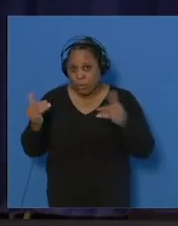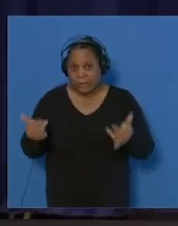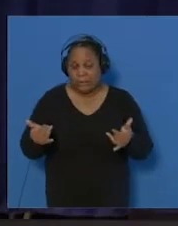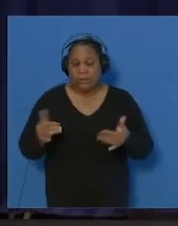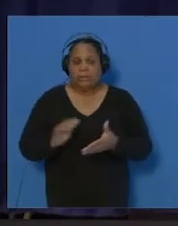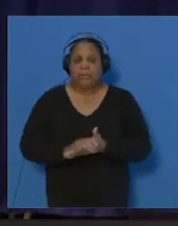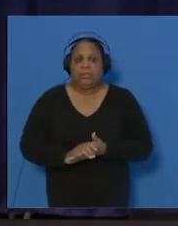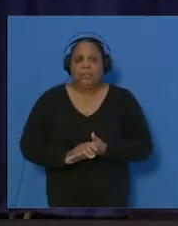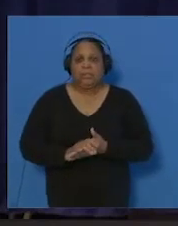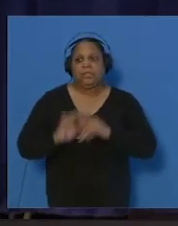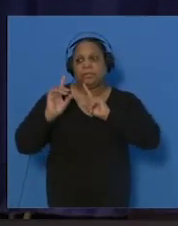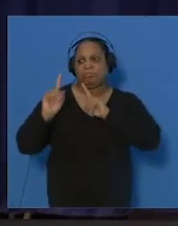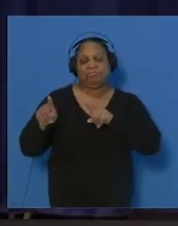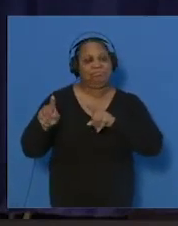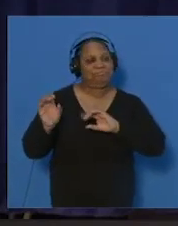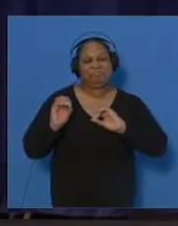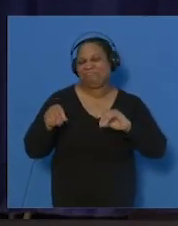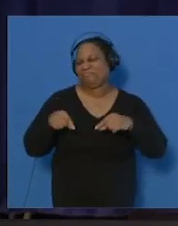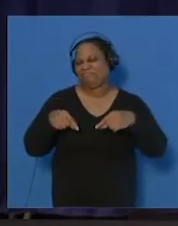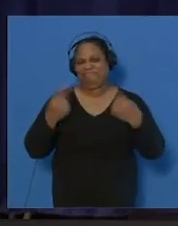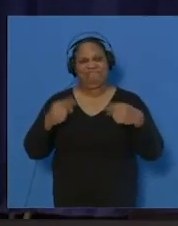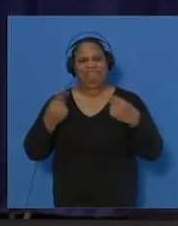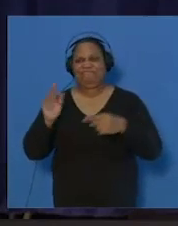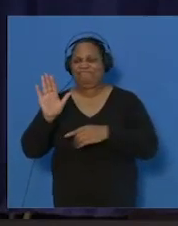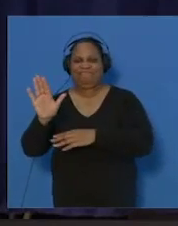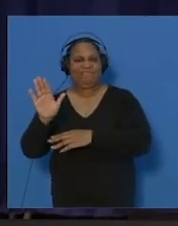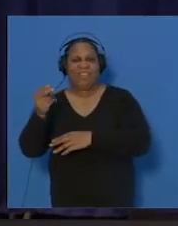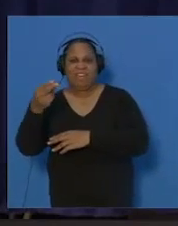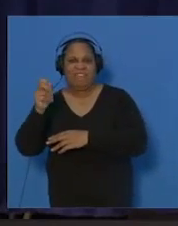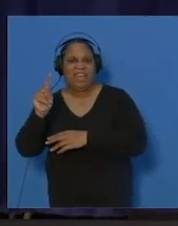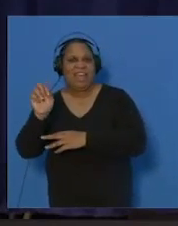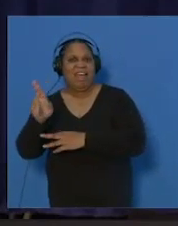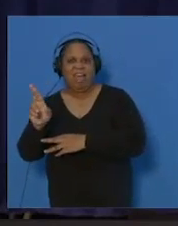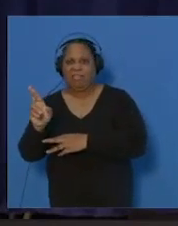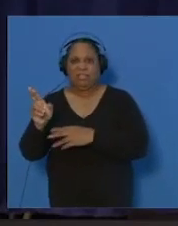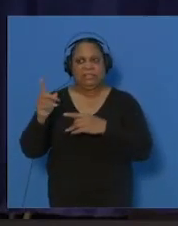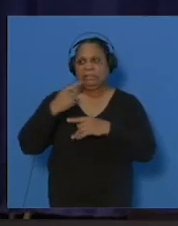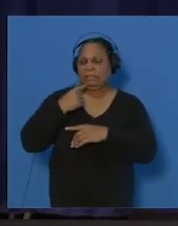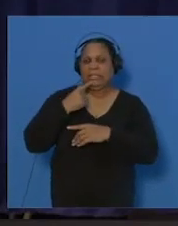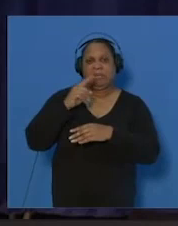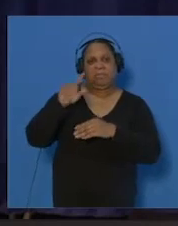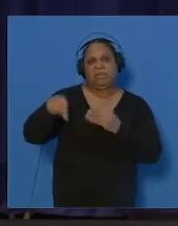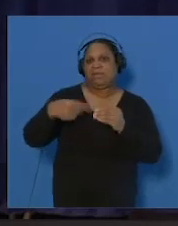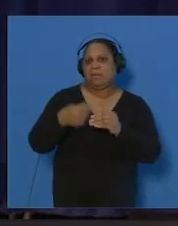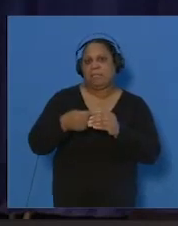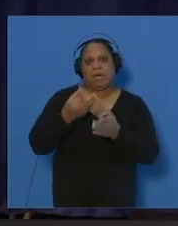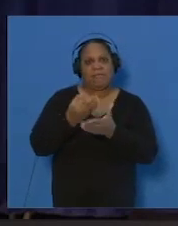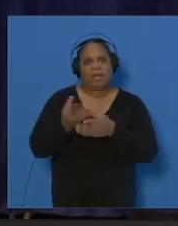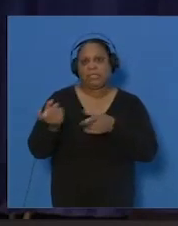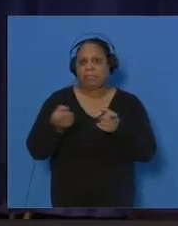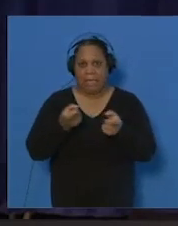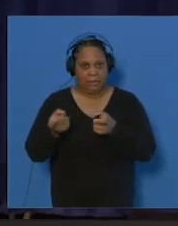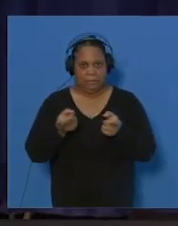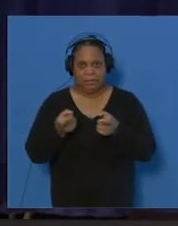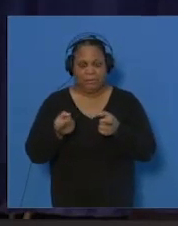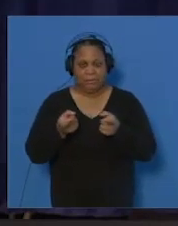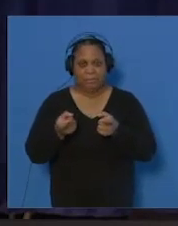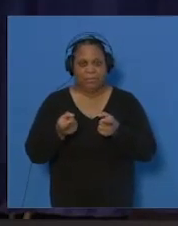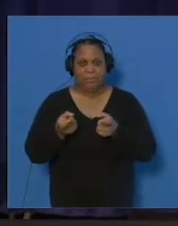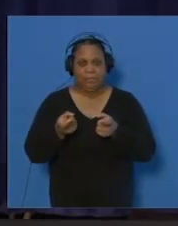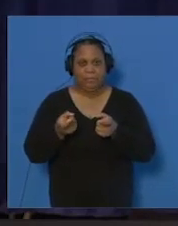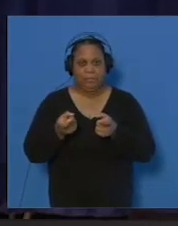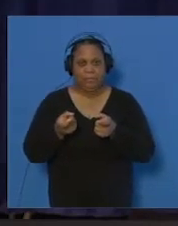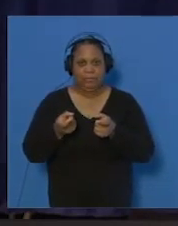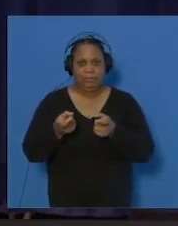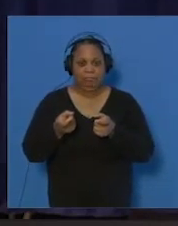don't have any disagreement with the Auditor General's statement around sound financial management. I think if you look